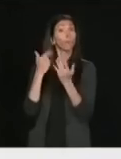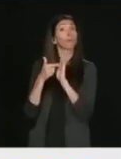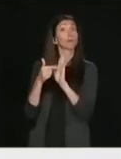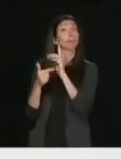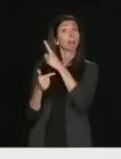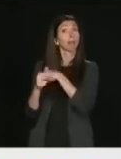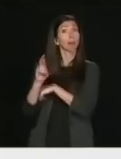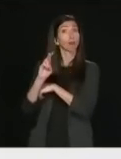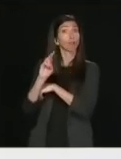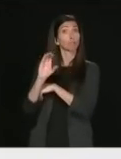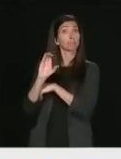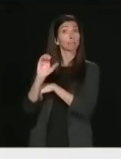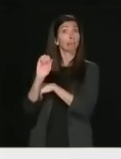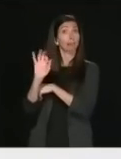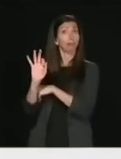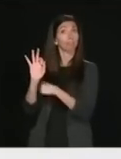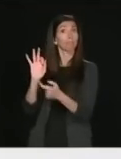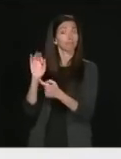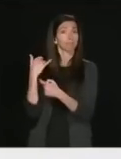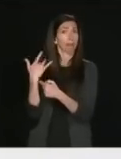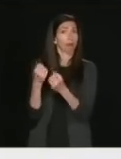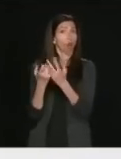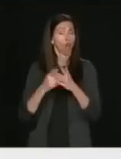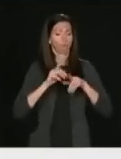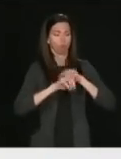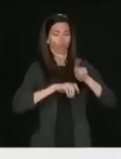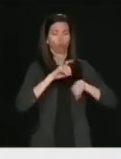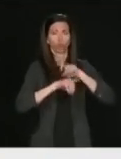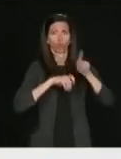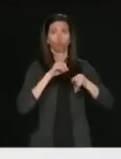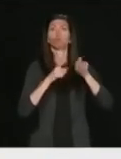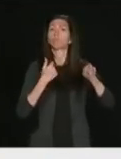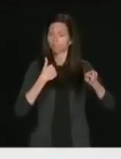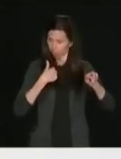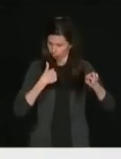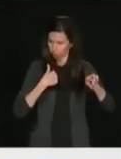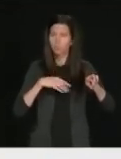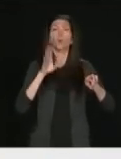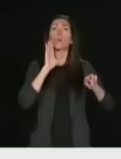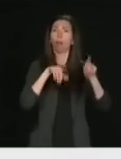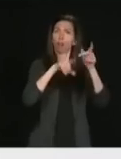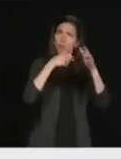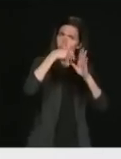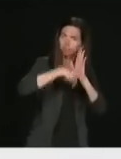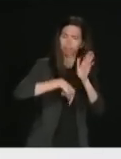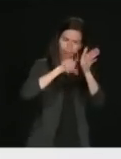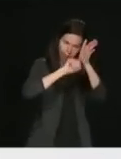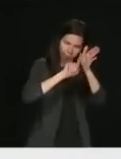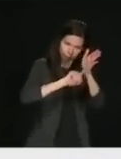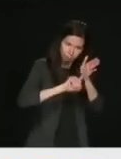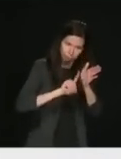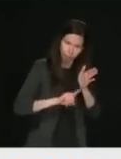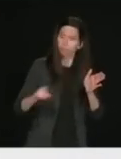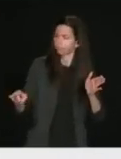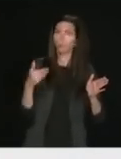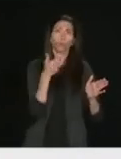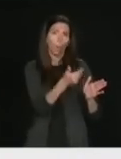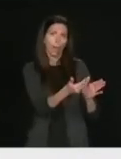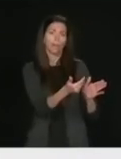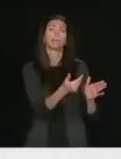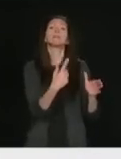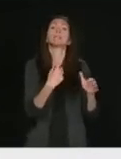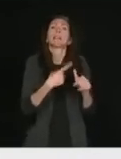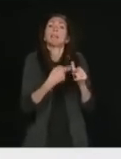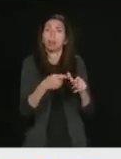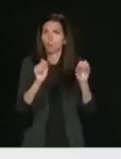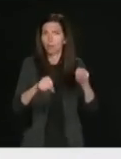there is going to be a proper investigation, and we're going to allow them to do their work before we make assumptions about what might be the outcome of